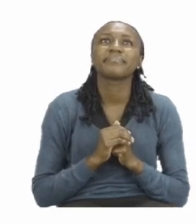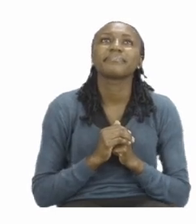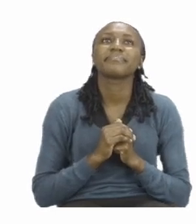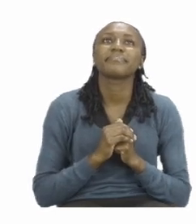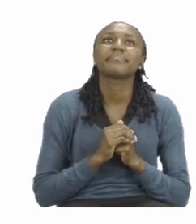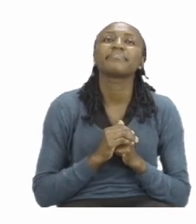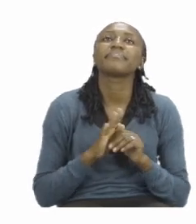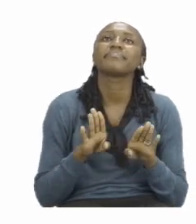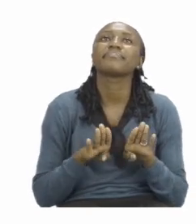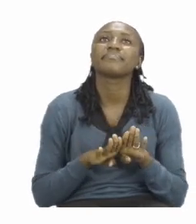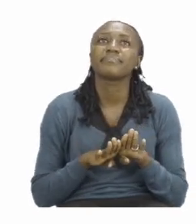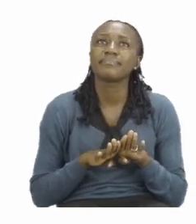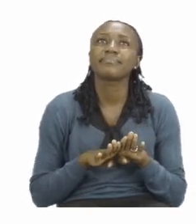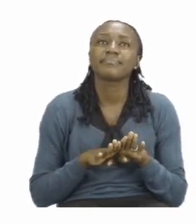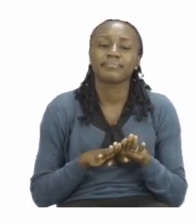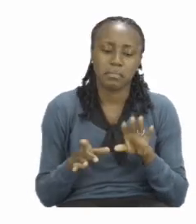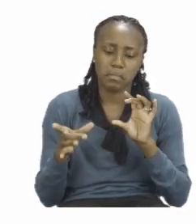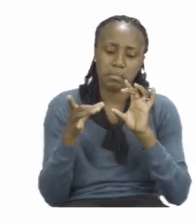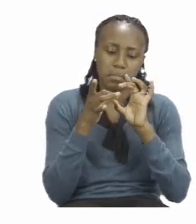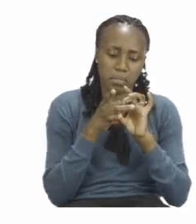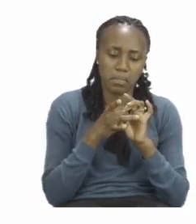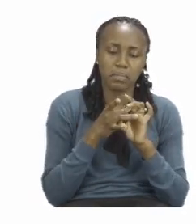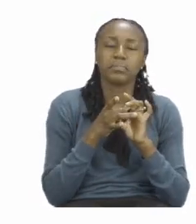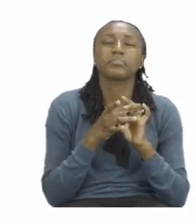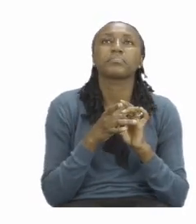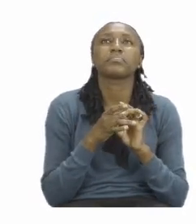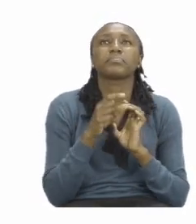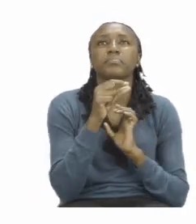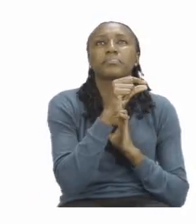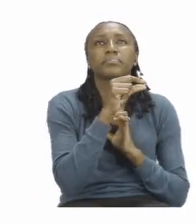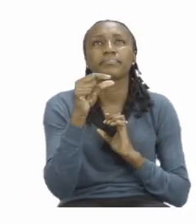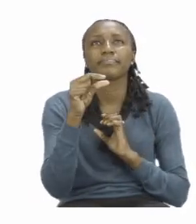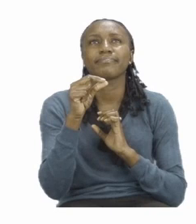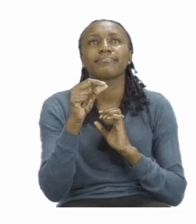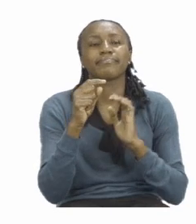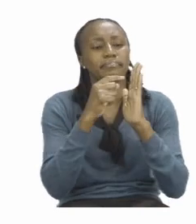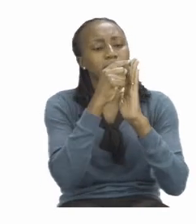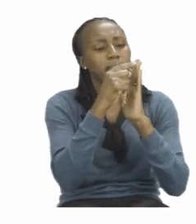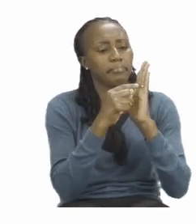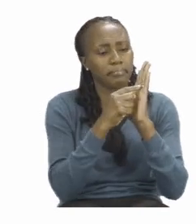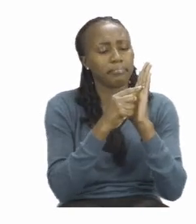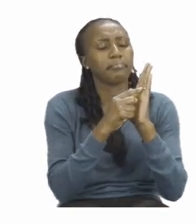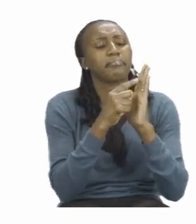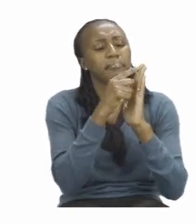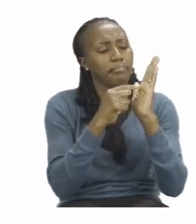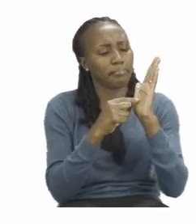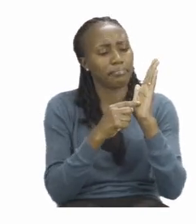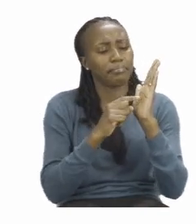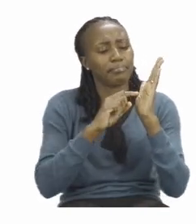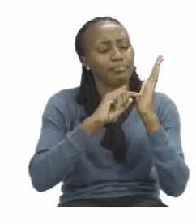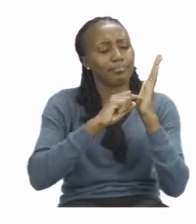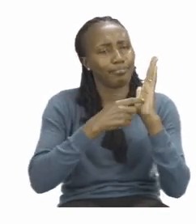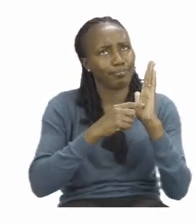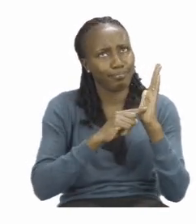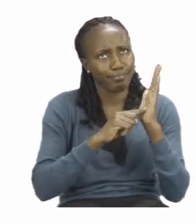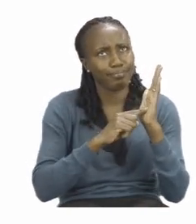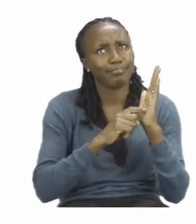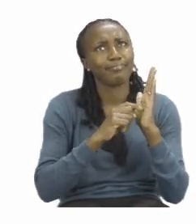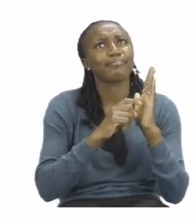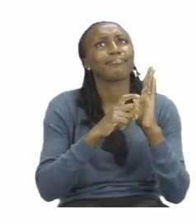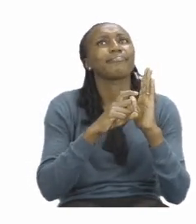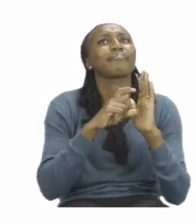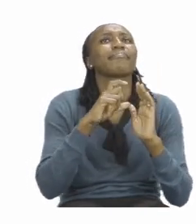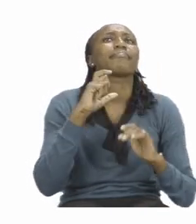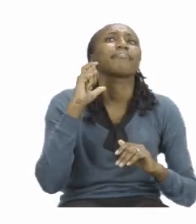be doing our conjunctions and our punctuation using the capital letters and the full